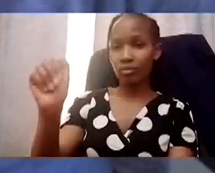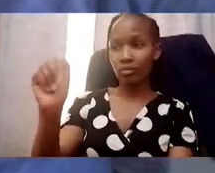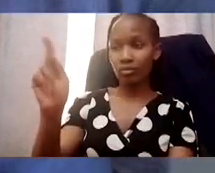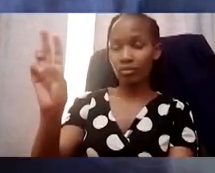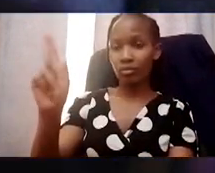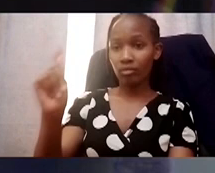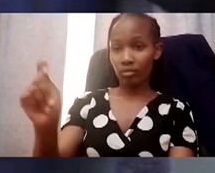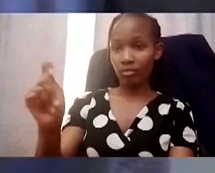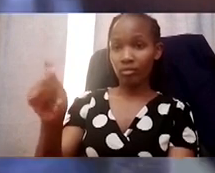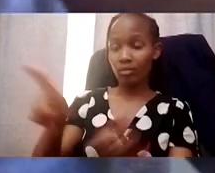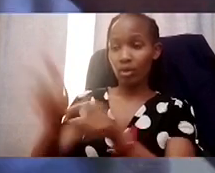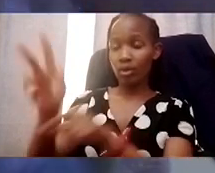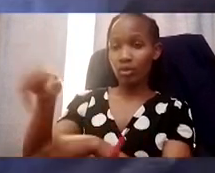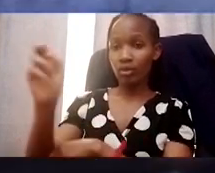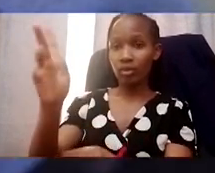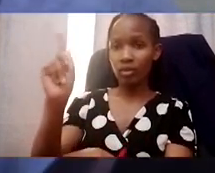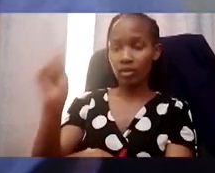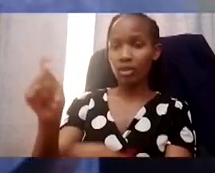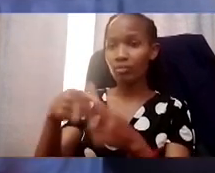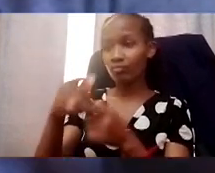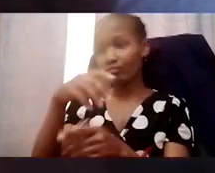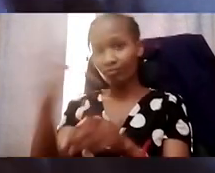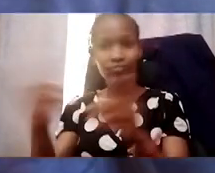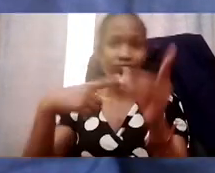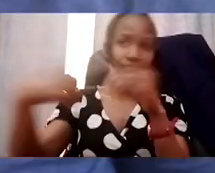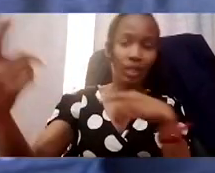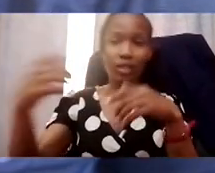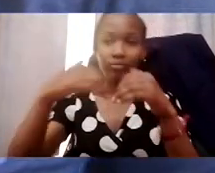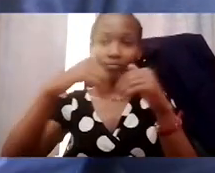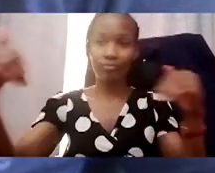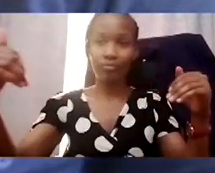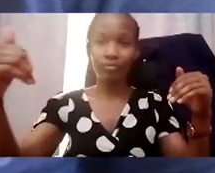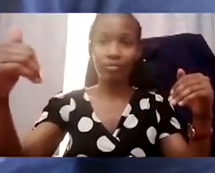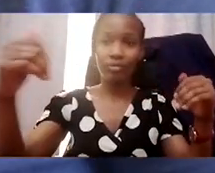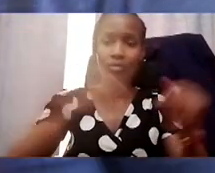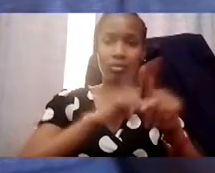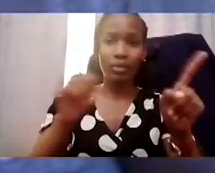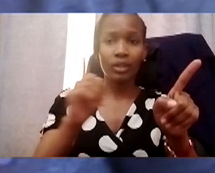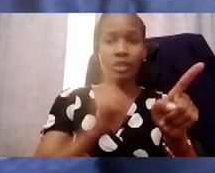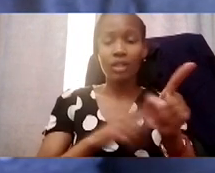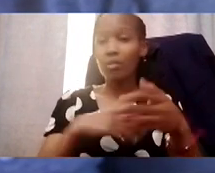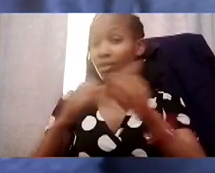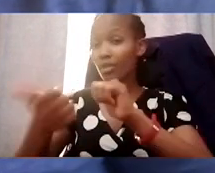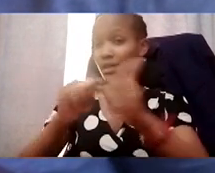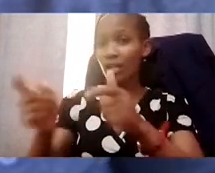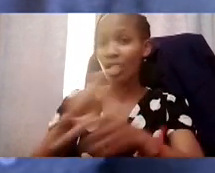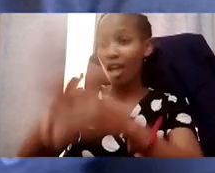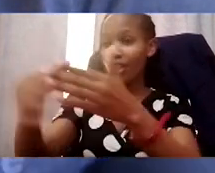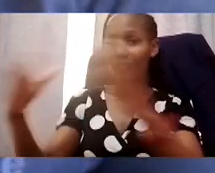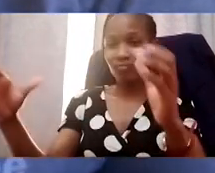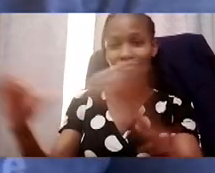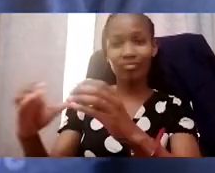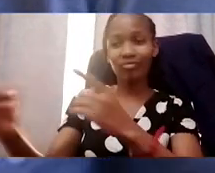conflict, the Bogot run their side and the Marquette put their side. But when there is a sports, the whole community, the families